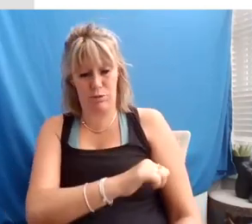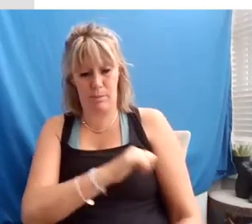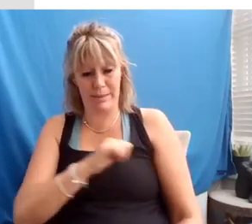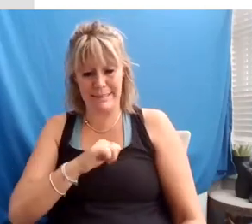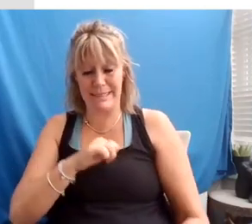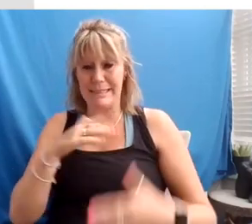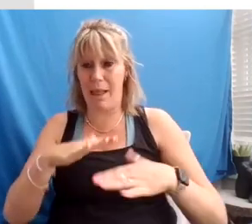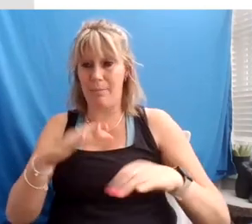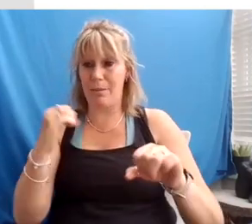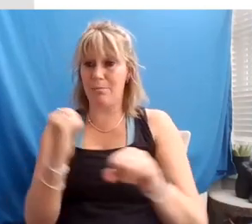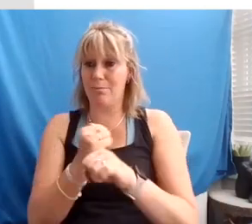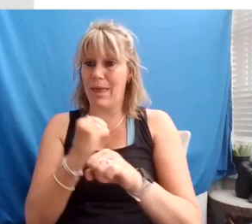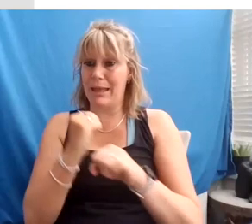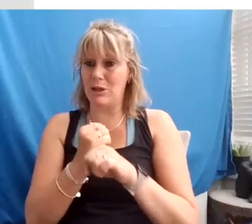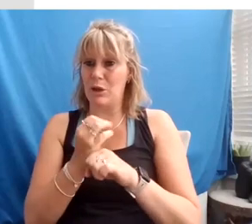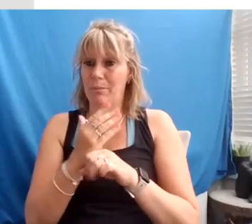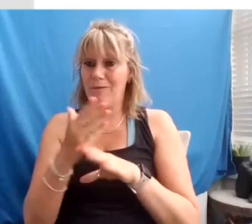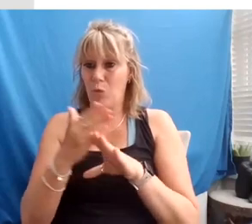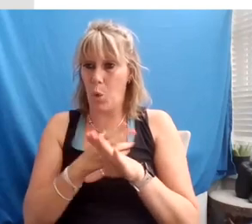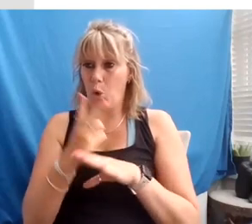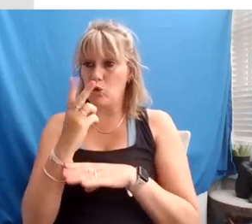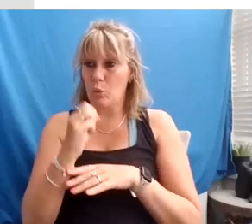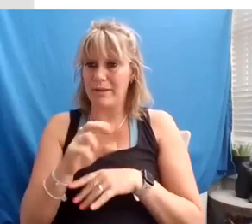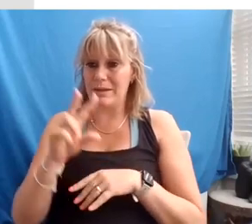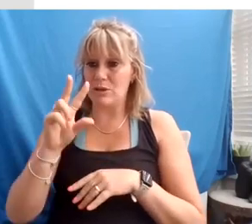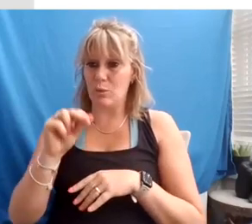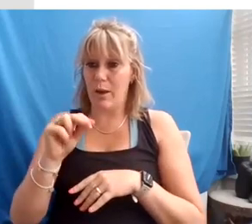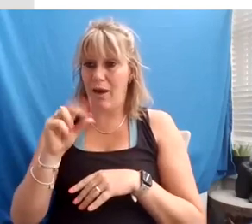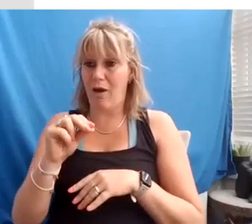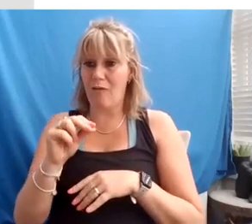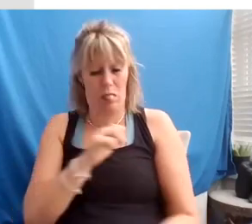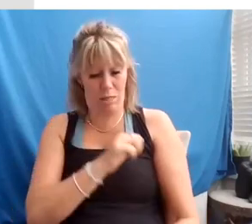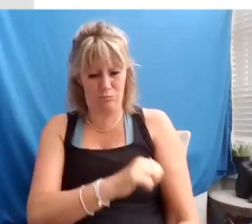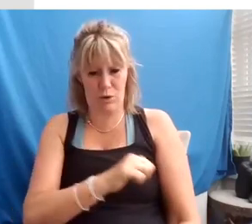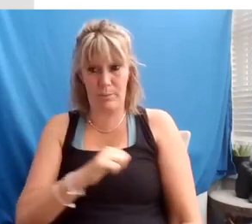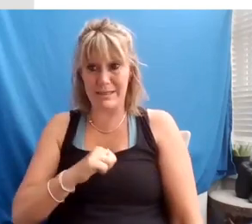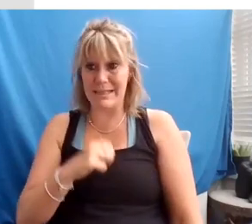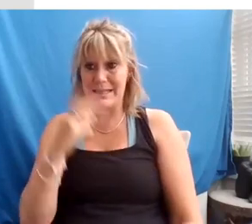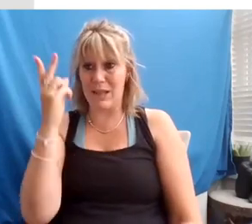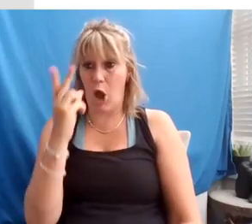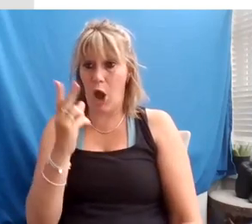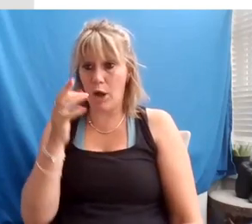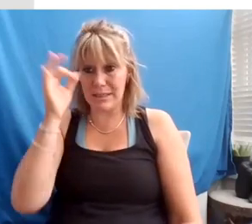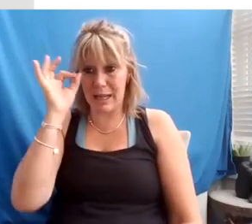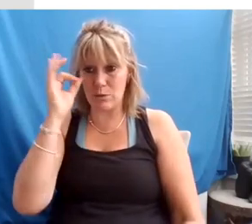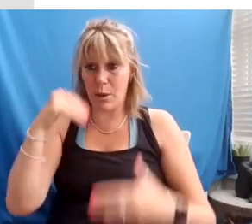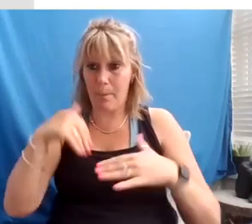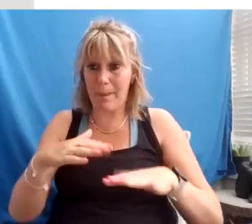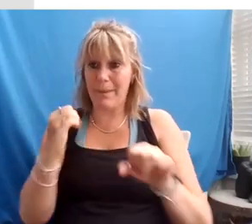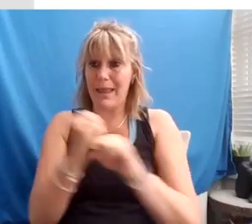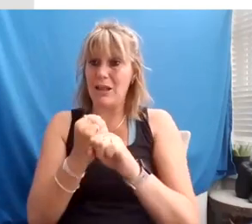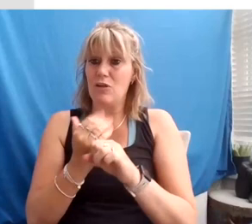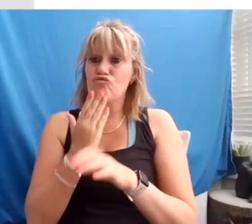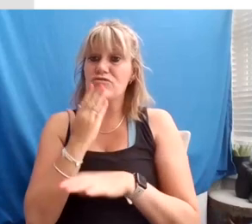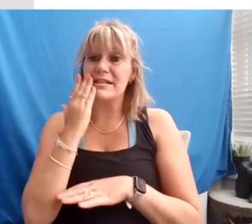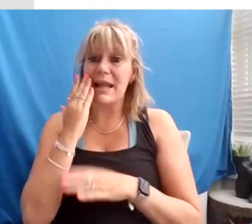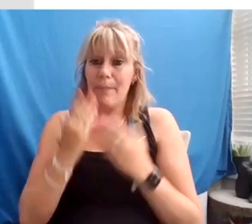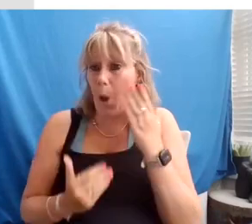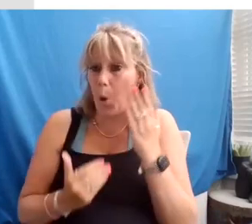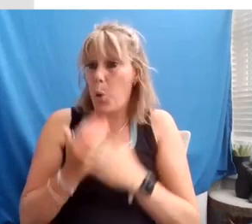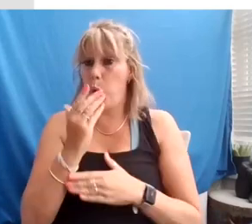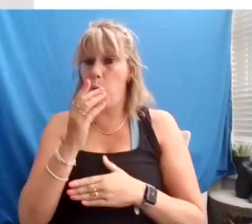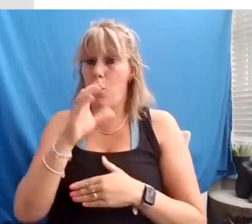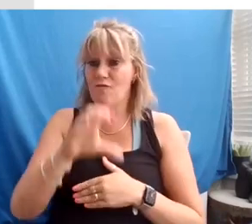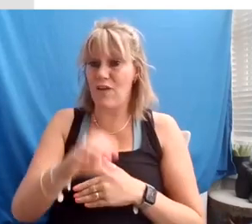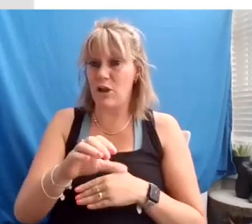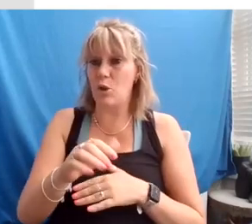us before 2012, and the promises indeed that the Arts Council has been making recently about new venues, and the promises